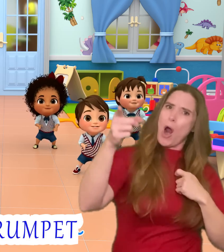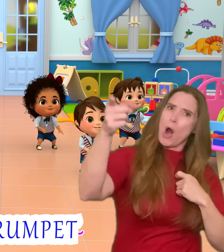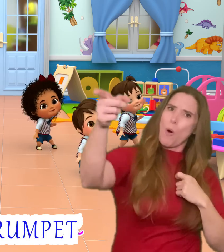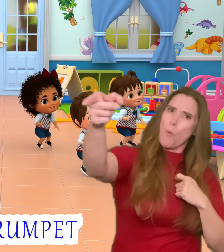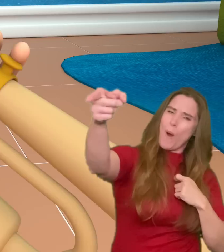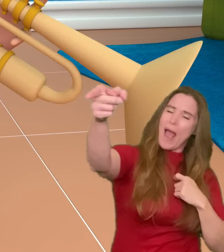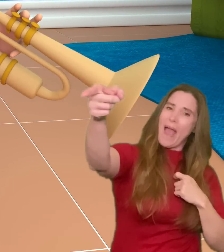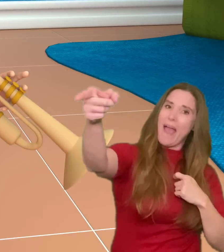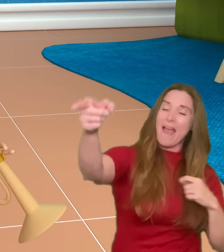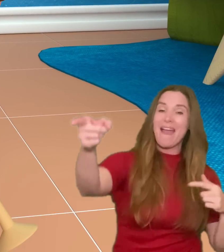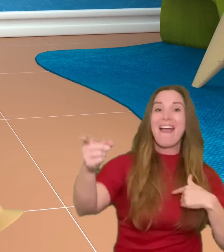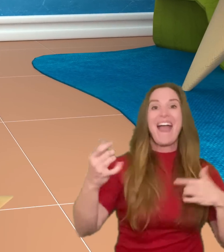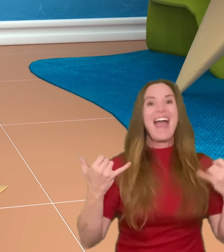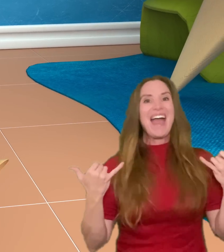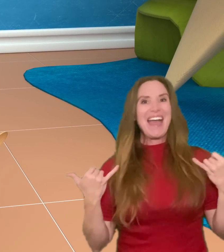the